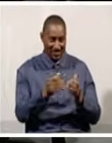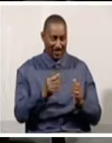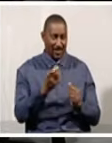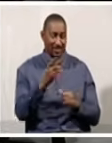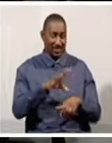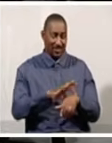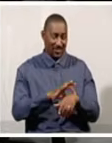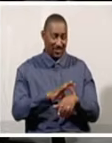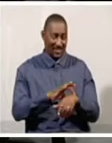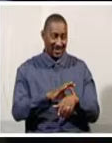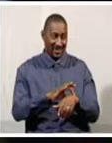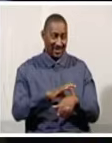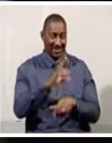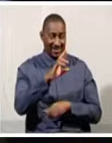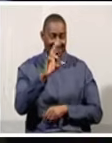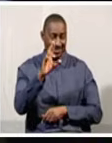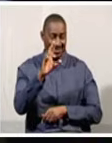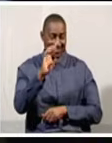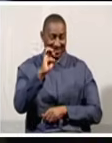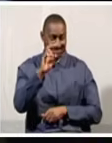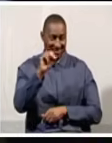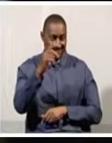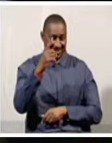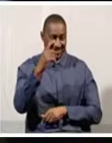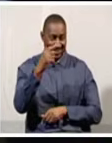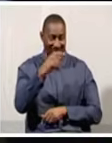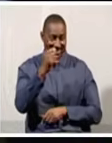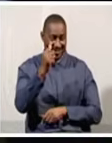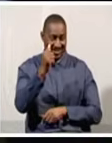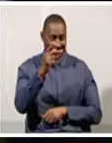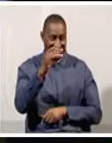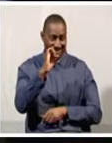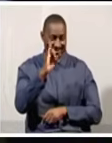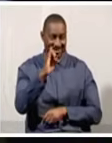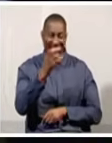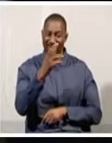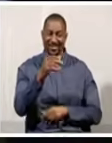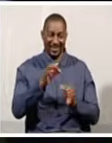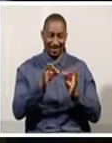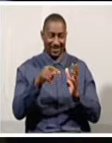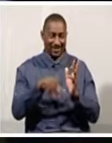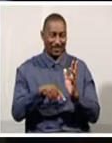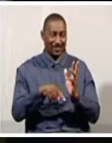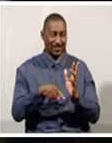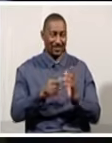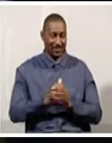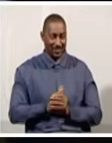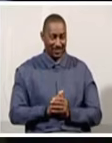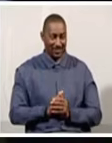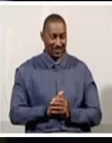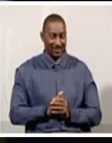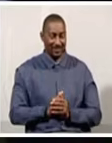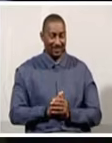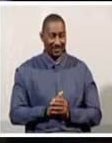didn't divulge much information about it. But then later in the day, I received a call from State House personnel explaining exactly what the event is about. It was basically